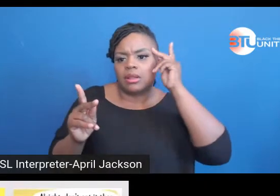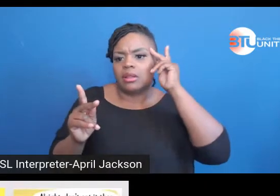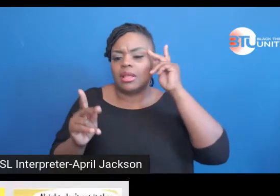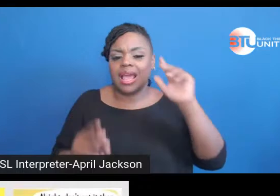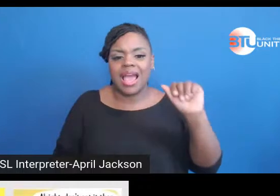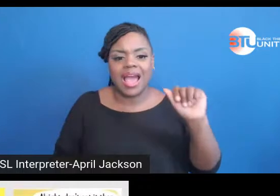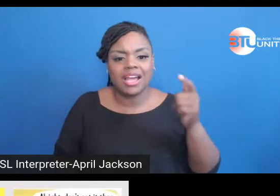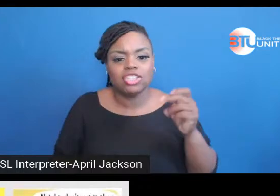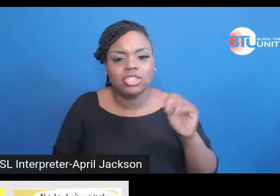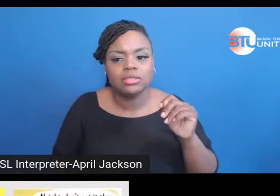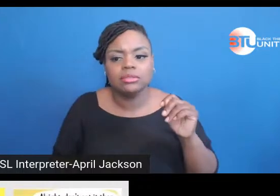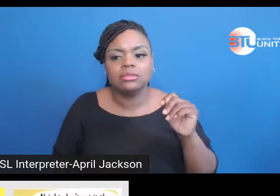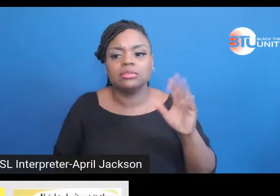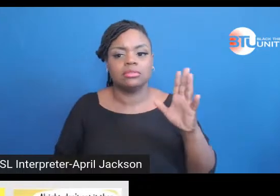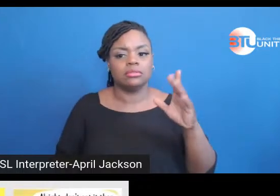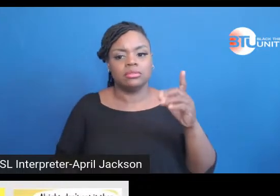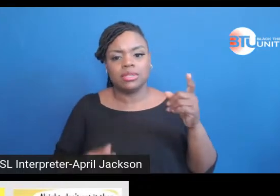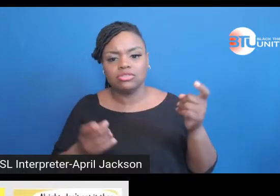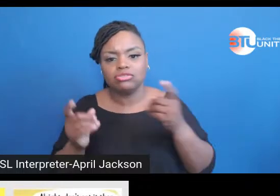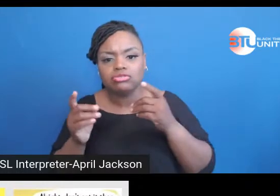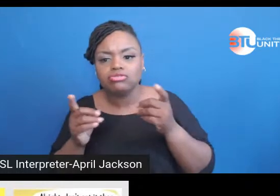charge you an upfront fee.